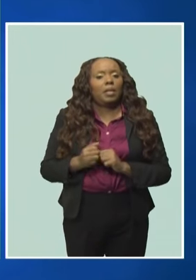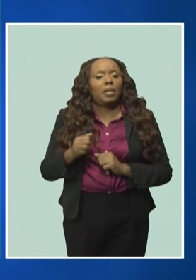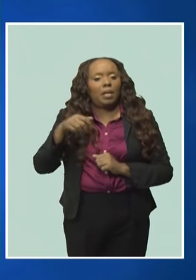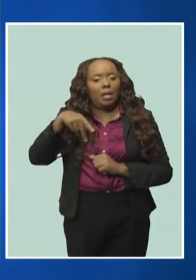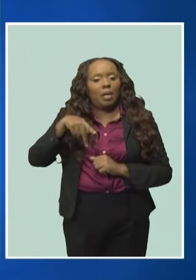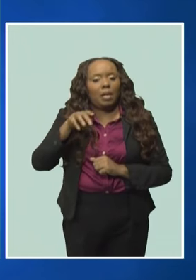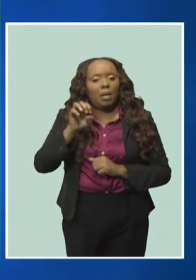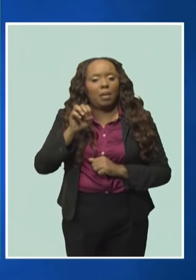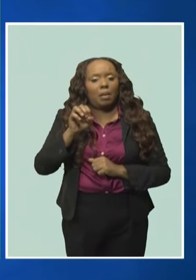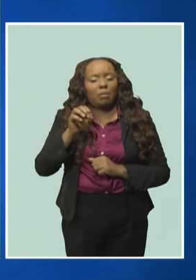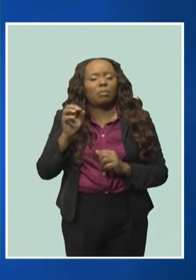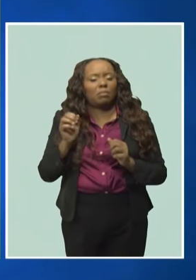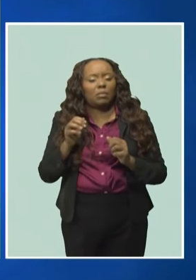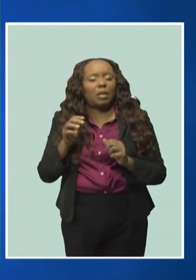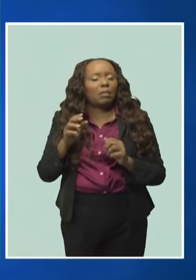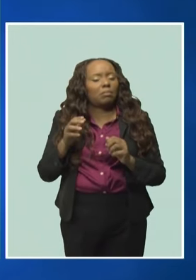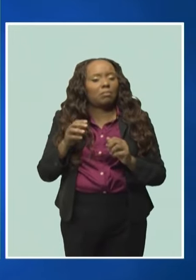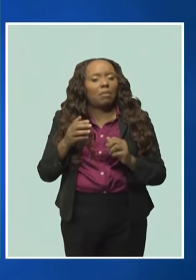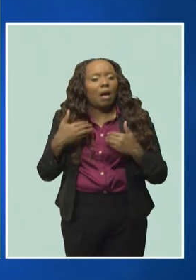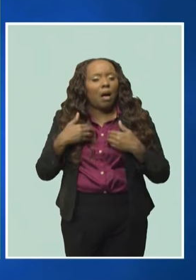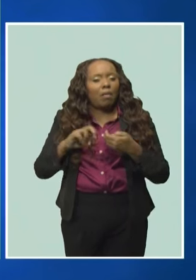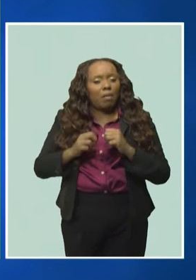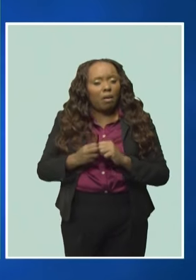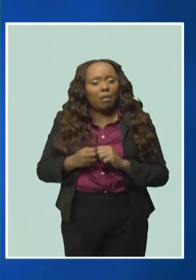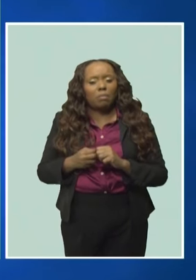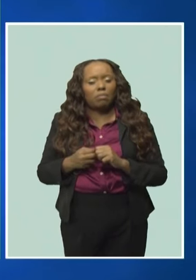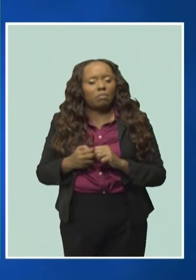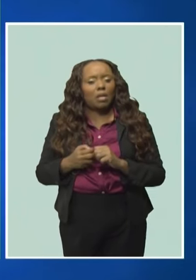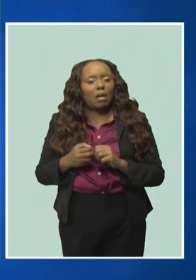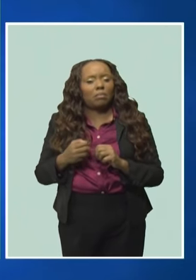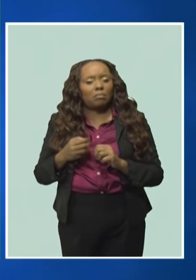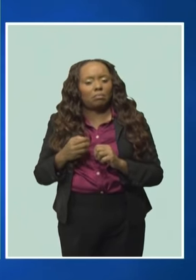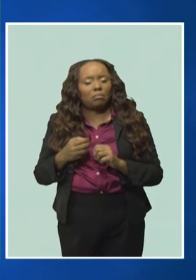problem with the bees. But our bees can be,